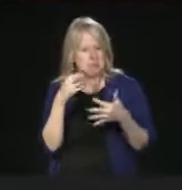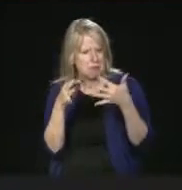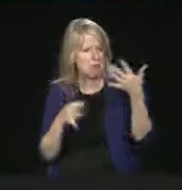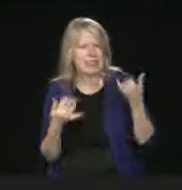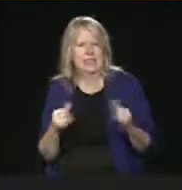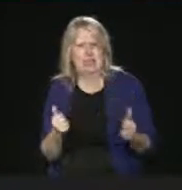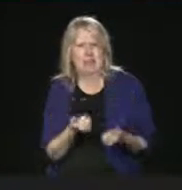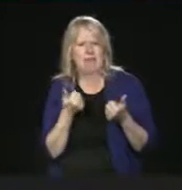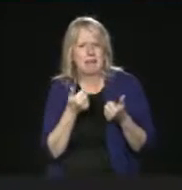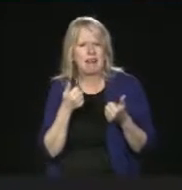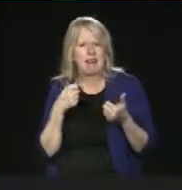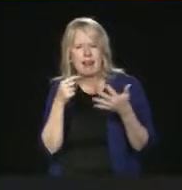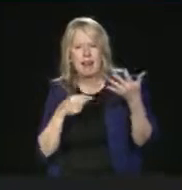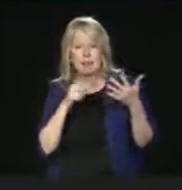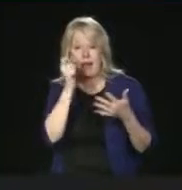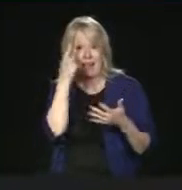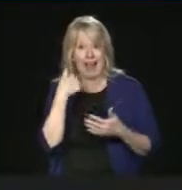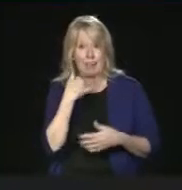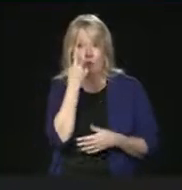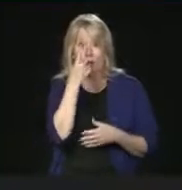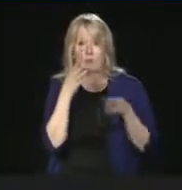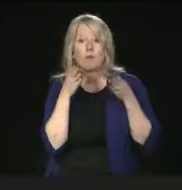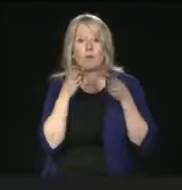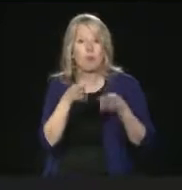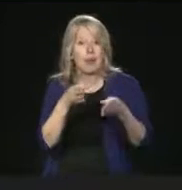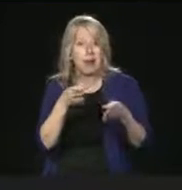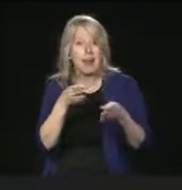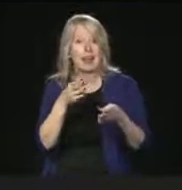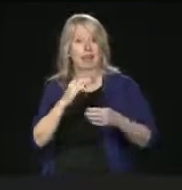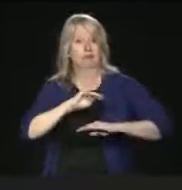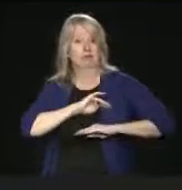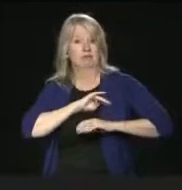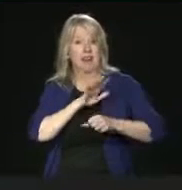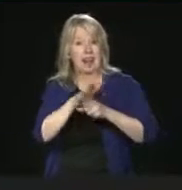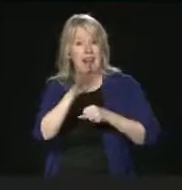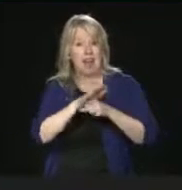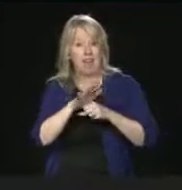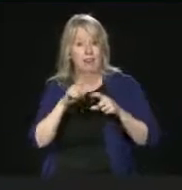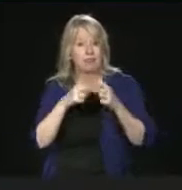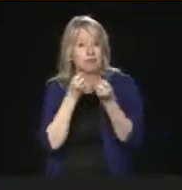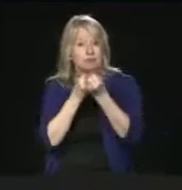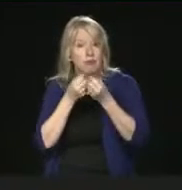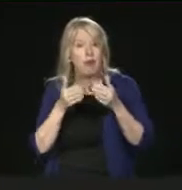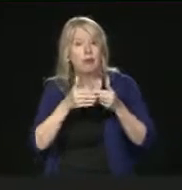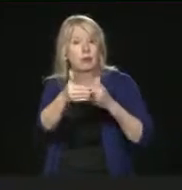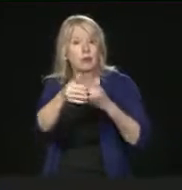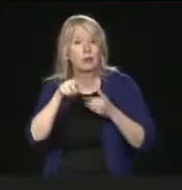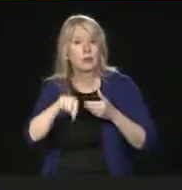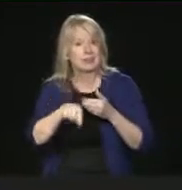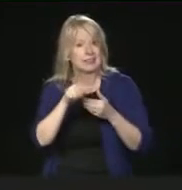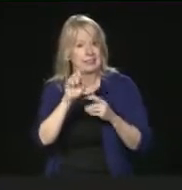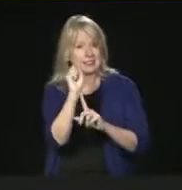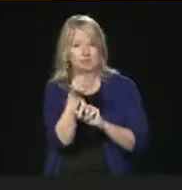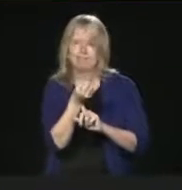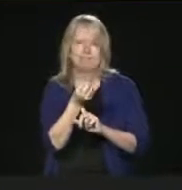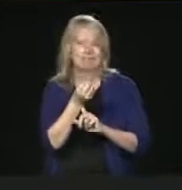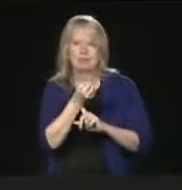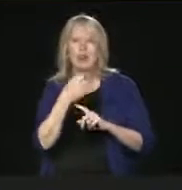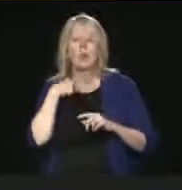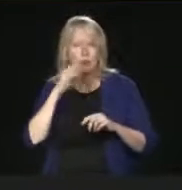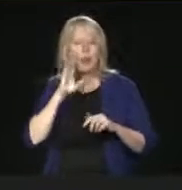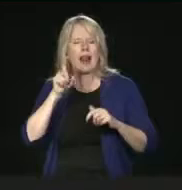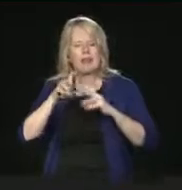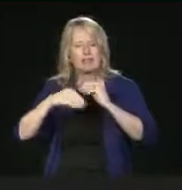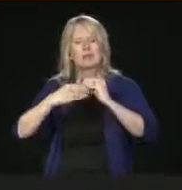no one measure that is going to be sufficient to get us through this situation. We are going to need to bring in many